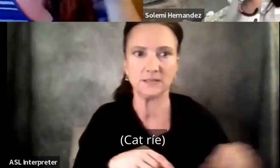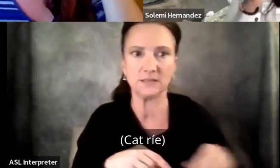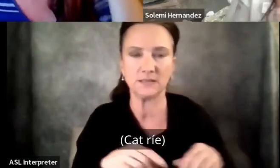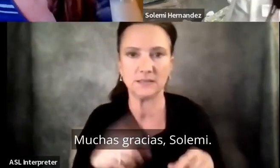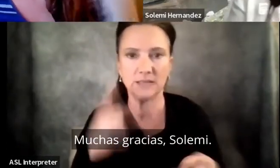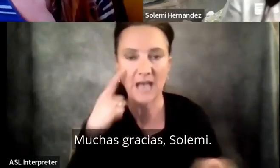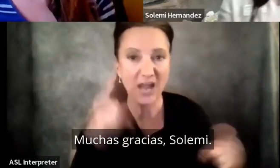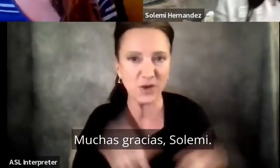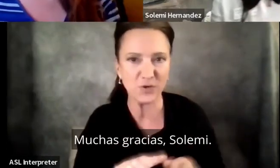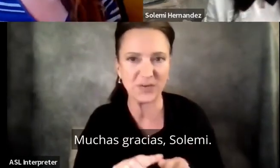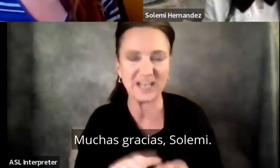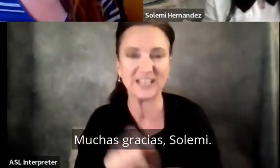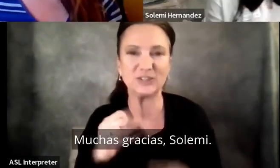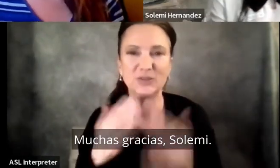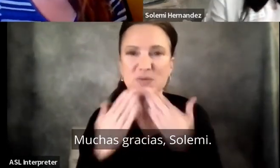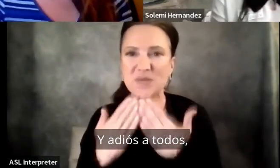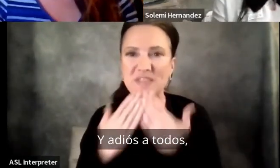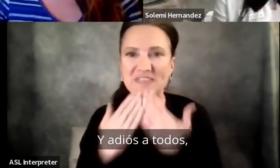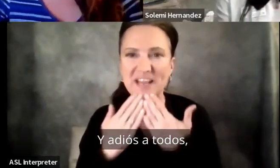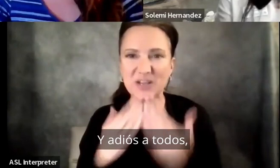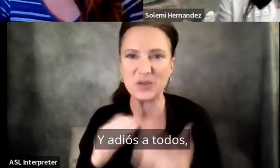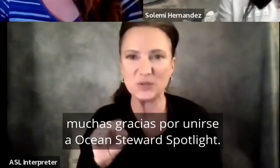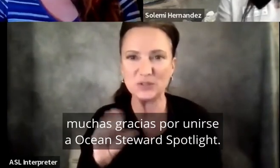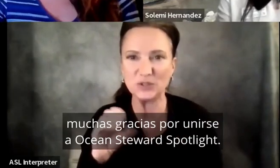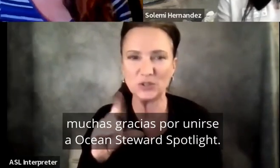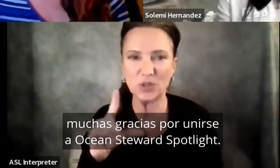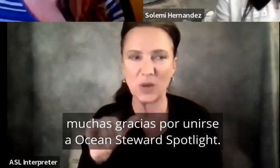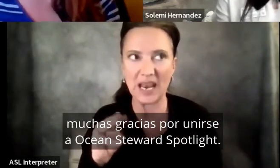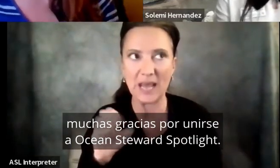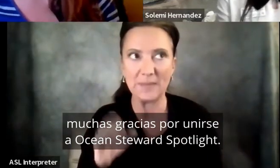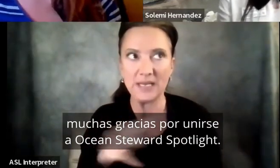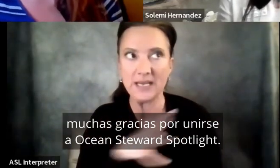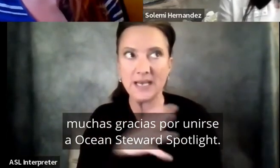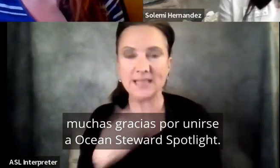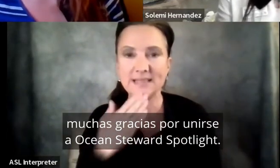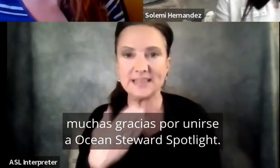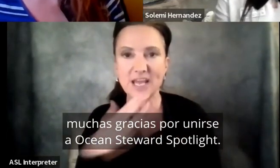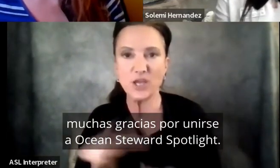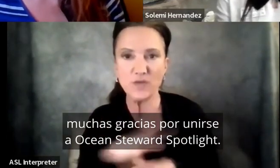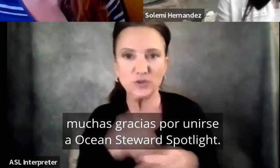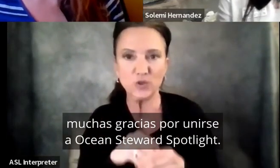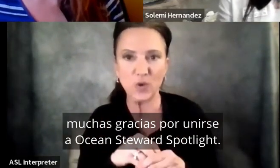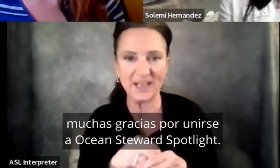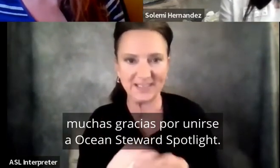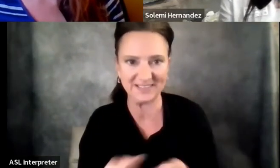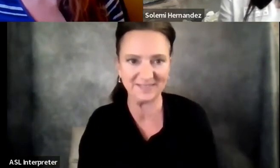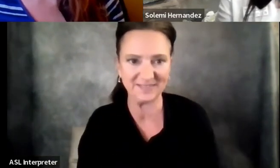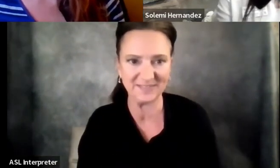Well, thank you so much, Solemi. And bye, everyone. Thank you so much for joining Ocean Steward Spotlight.